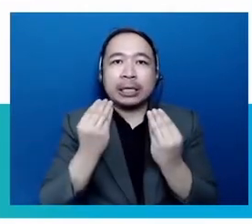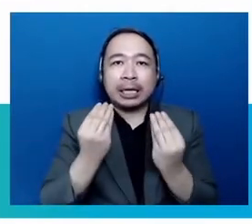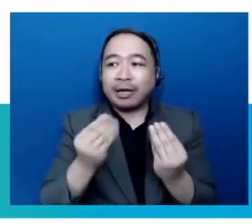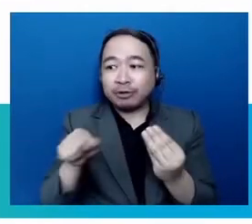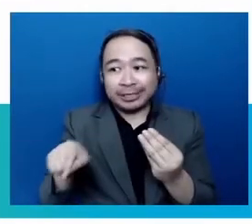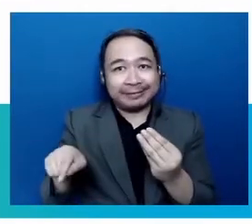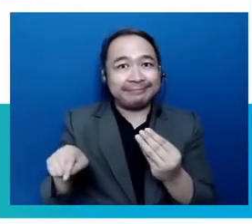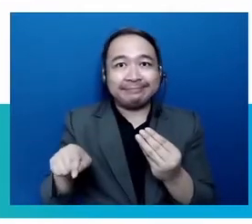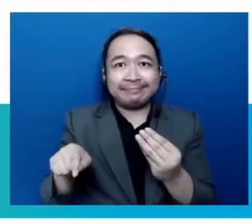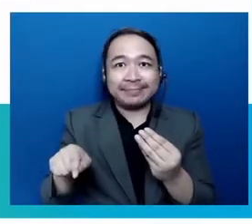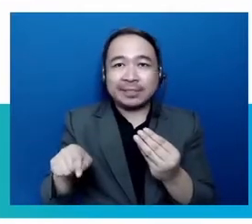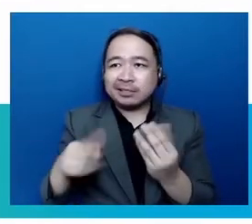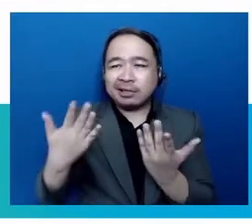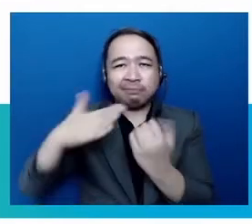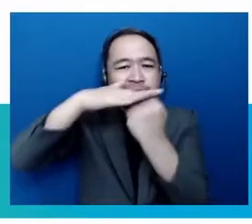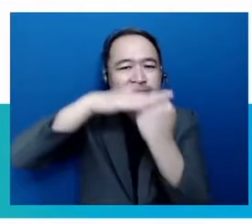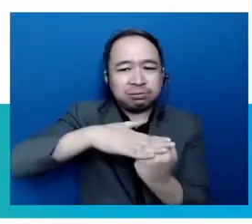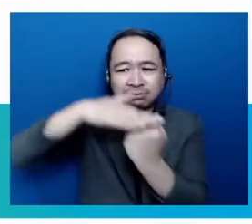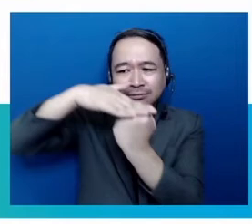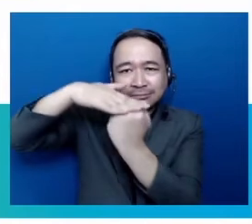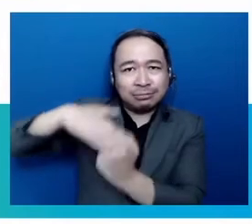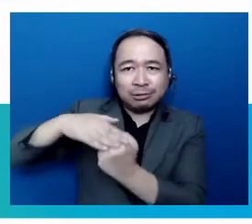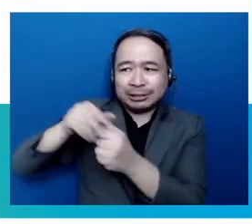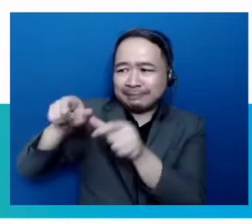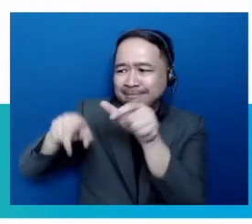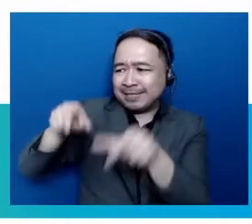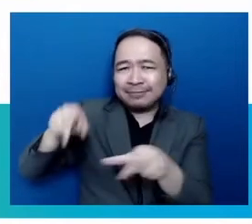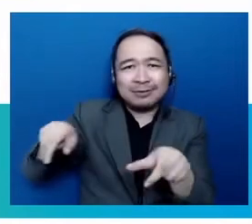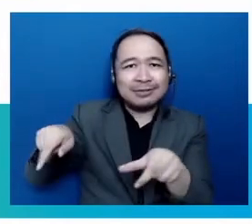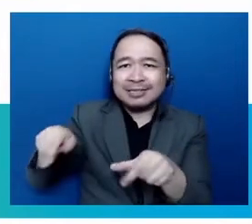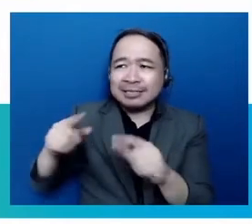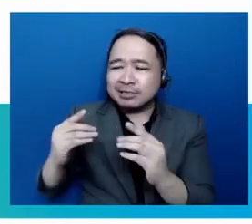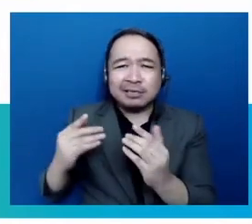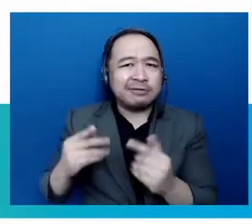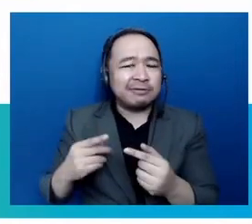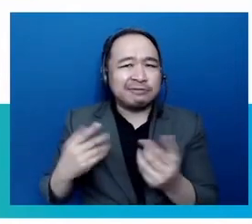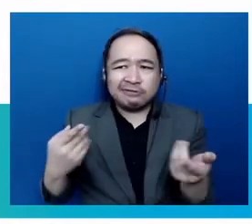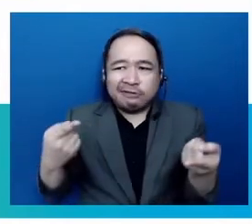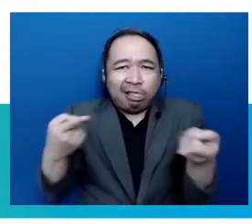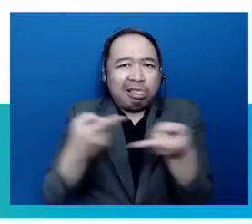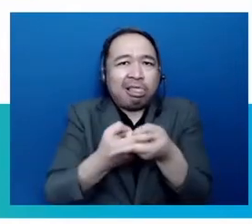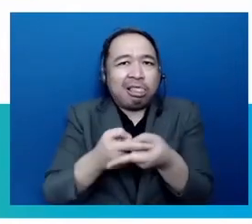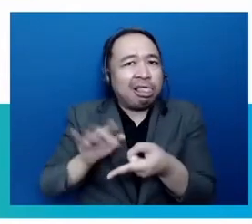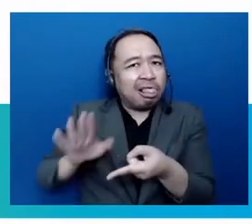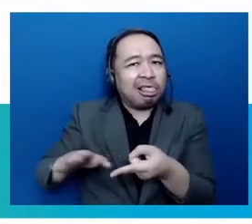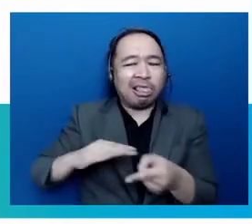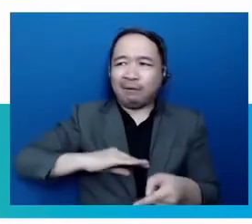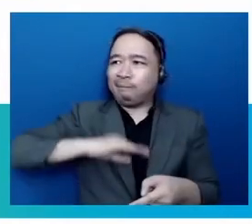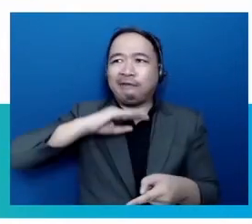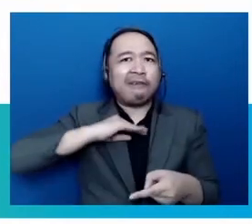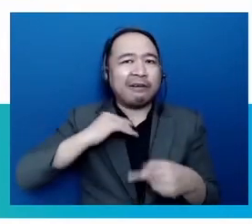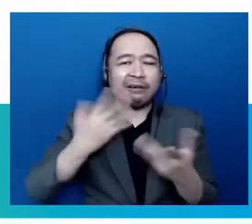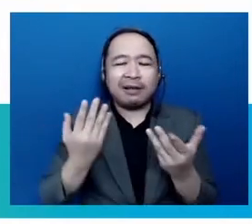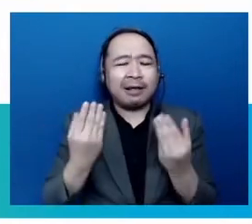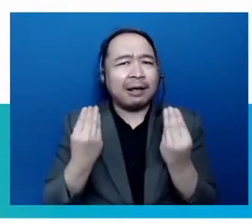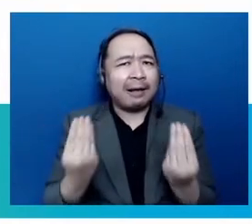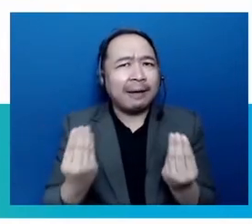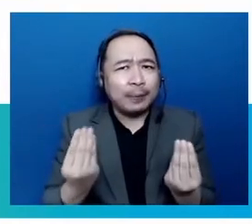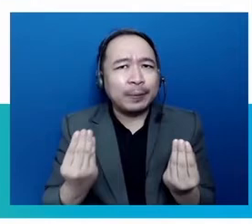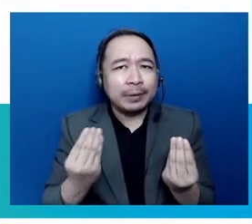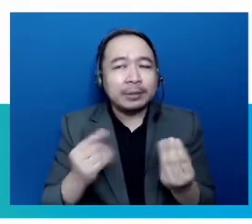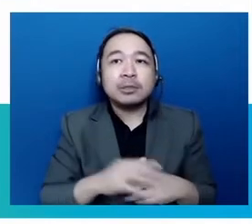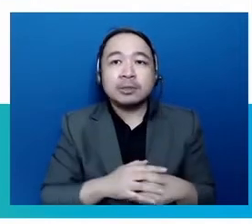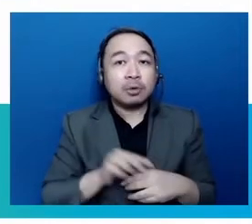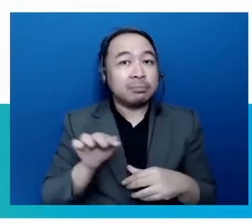is increasing. And we know that these diet changes in food and nutrition security are happening very much